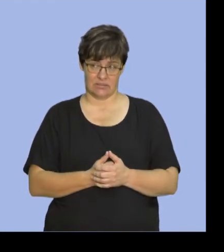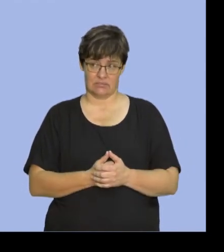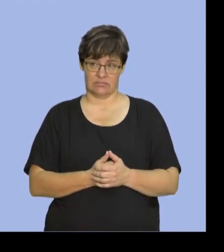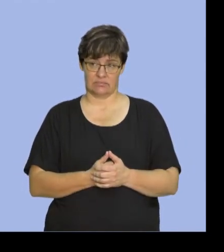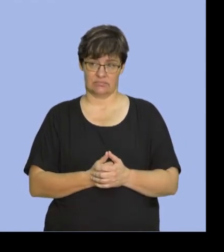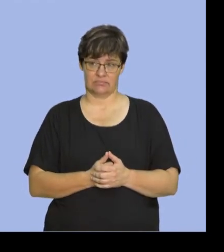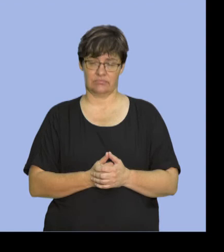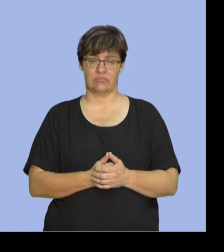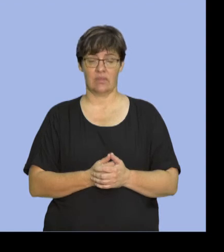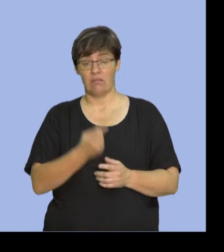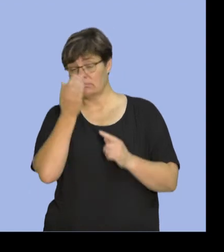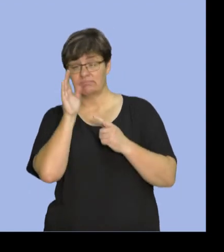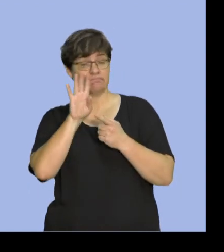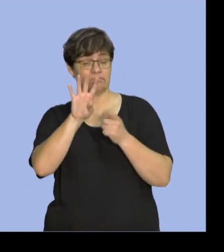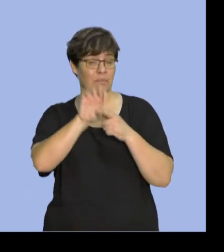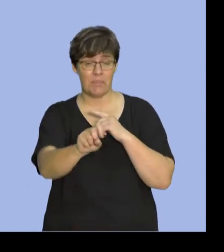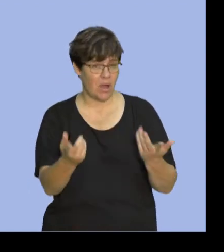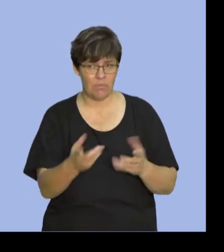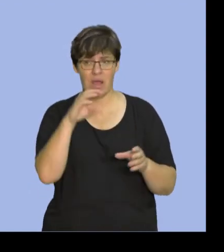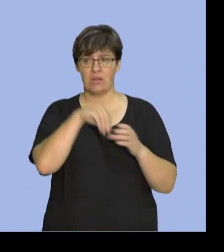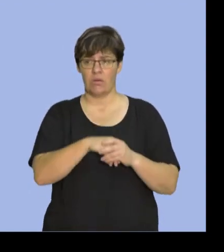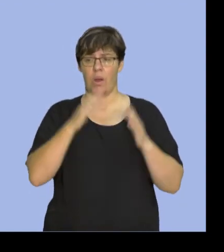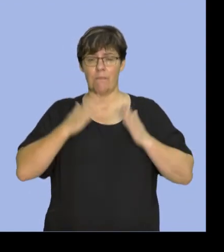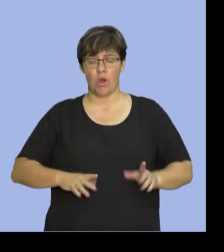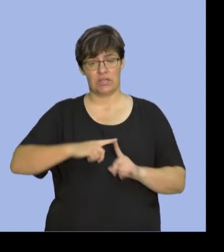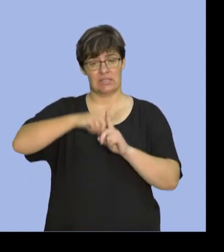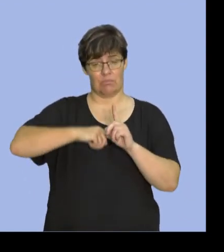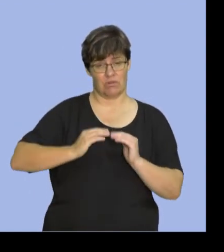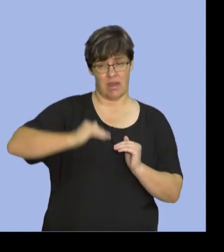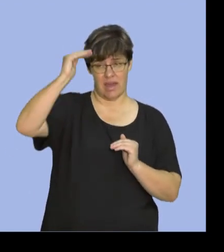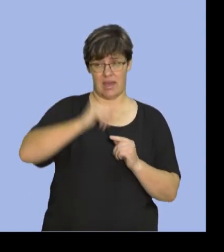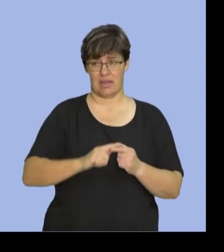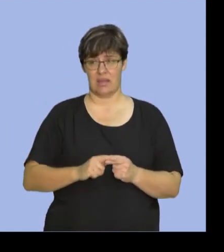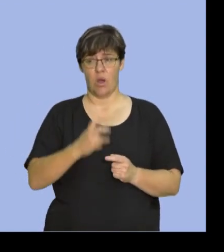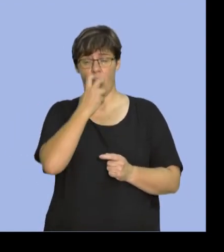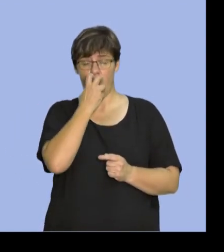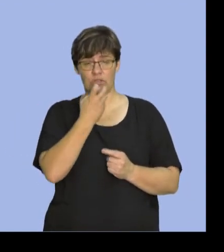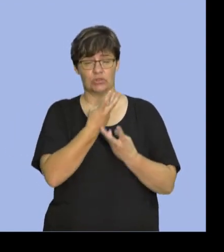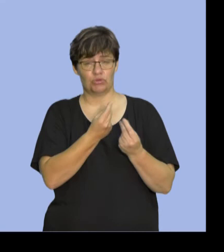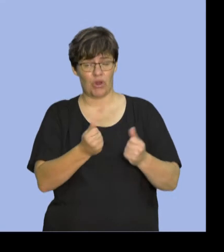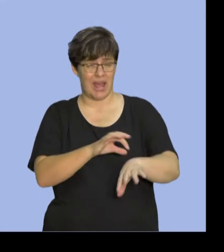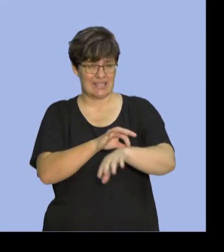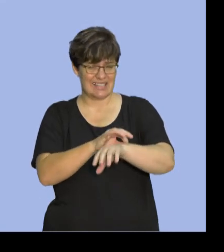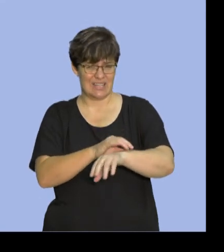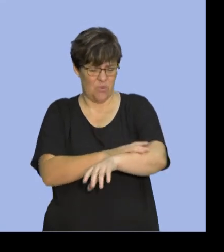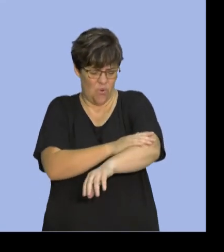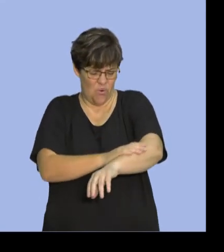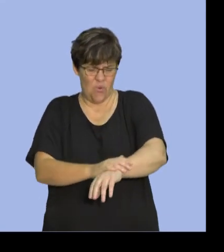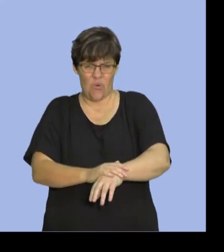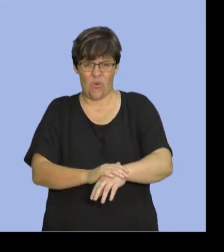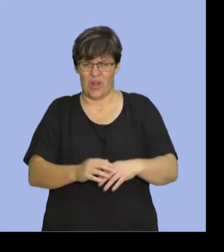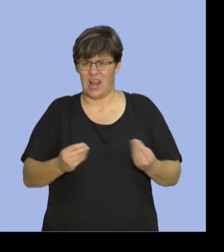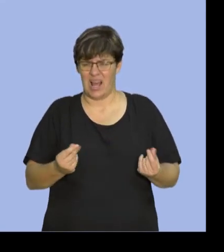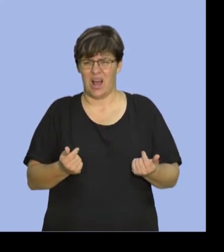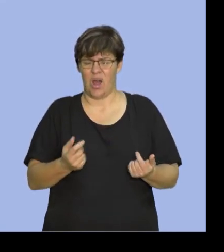Symptoms of hypothermia include an increased body temperature, hot and dry skin, so you feel the surface of your skin and it's